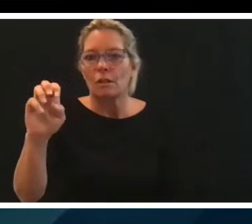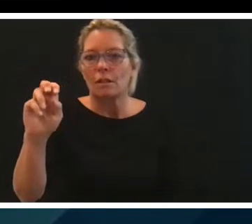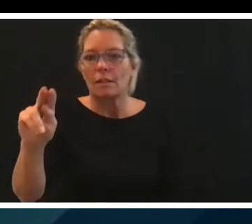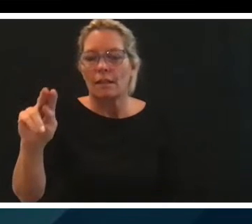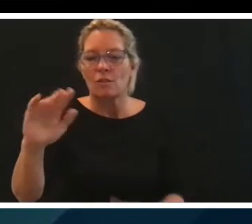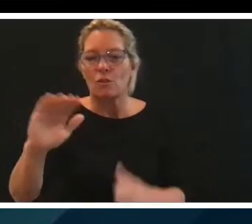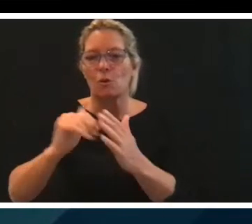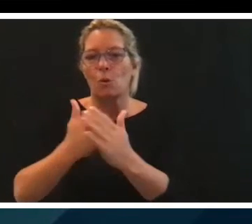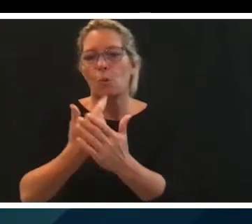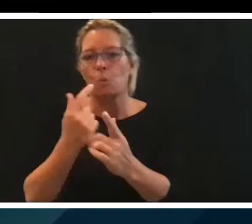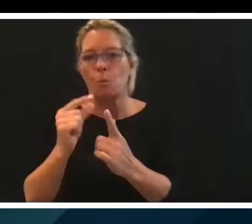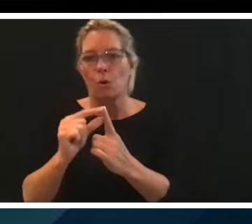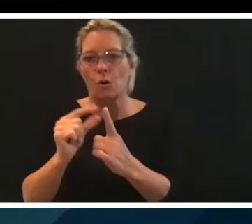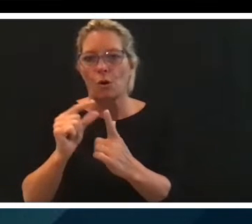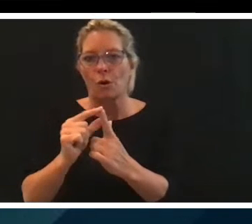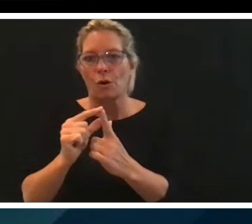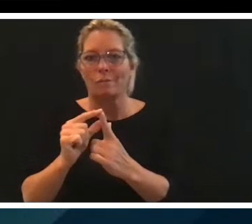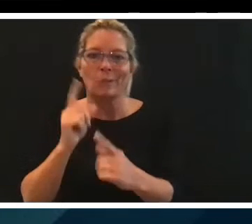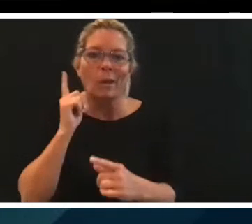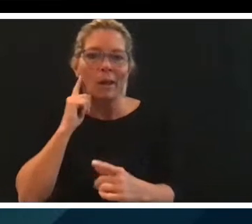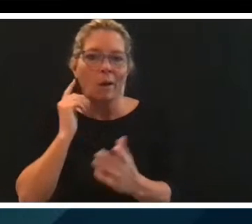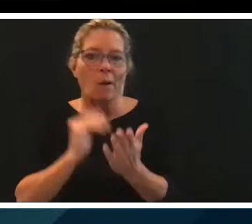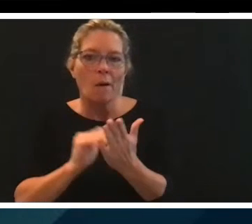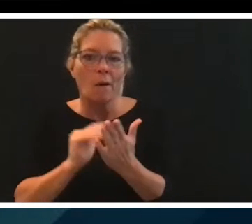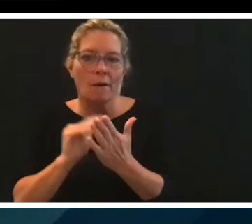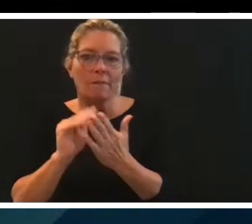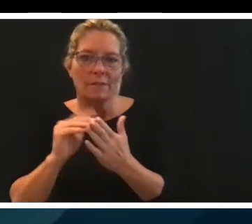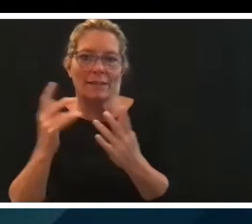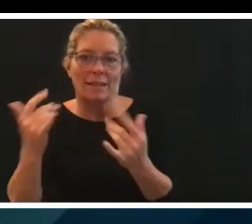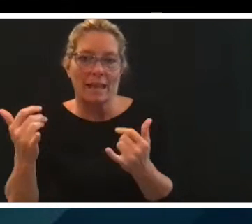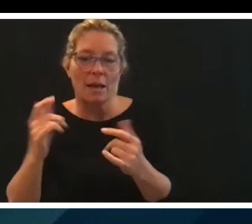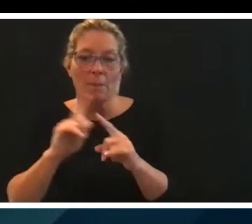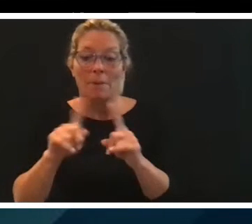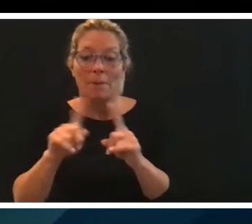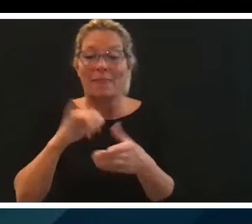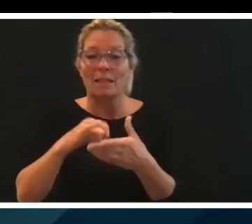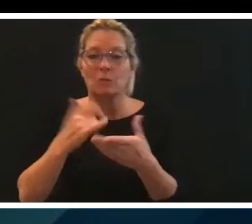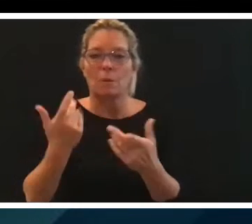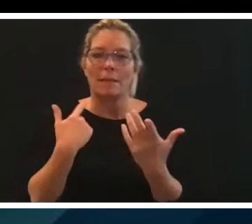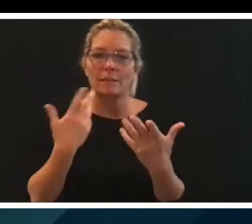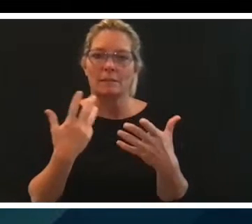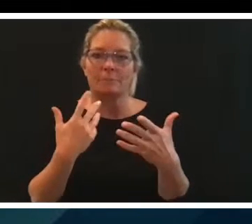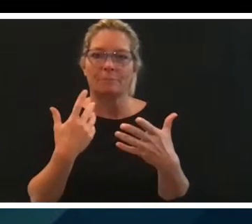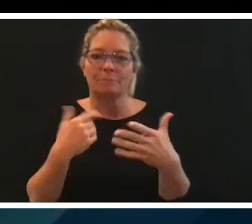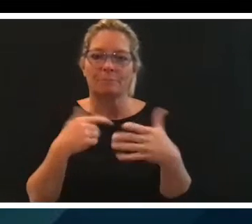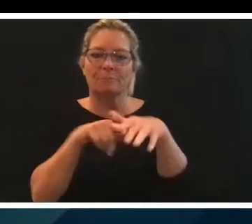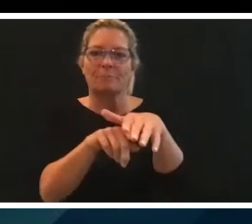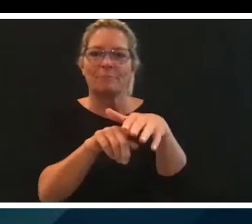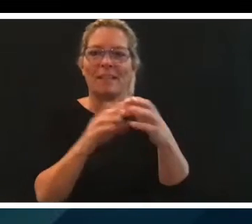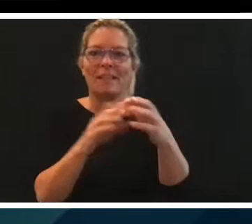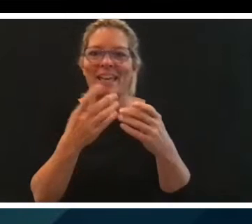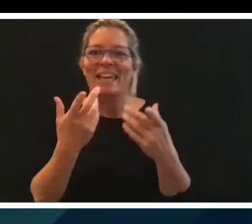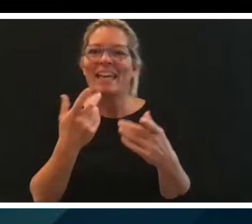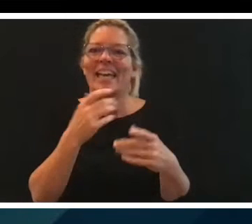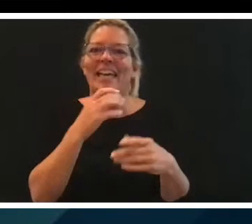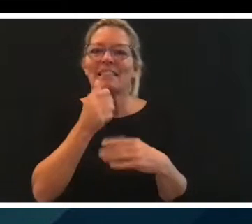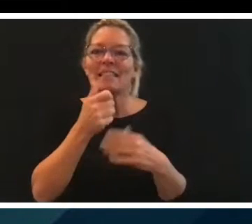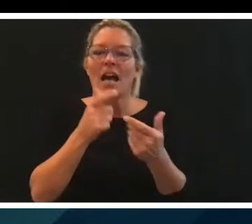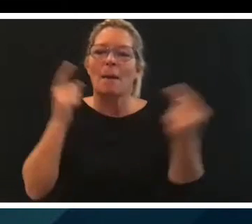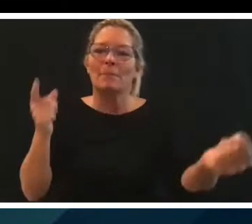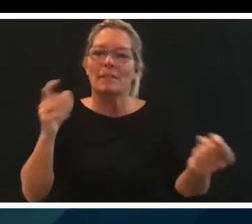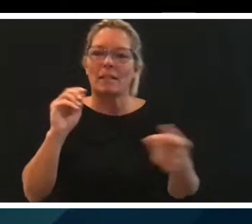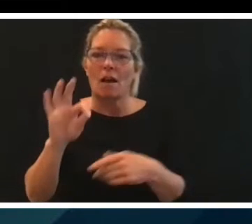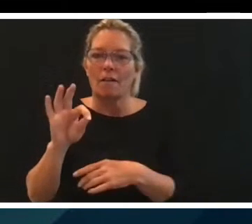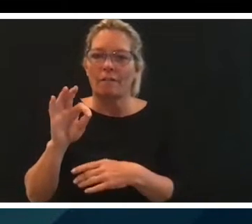a word that gets thrown around a lot, but that's what it meant, the opposite of exclusion. And it was something I had to go